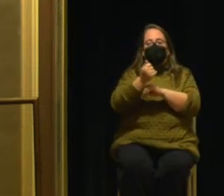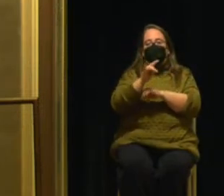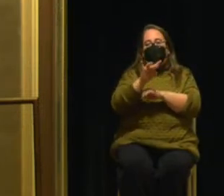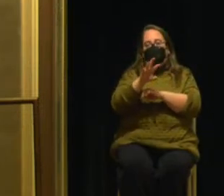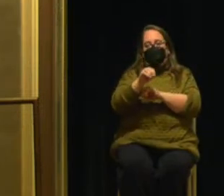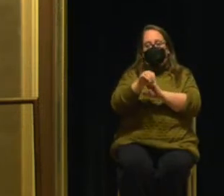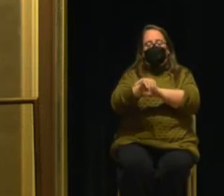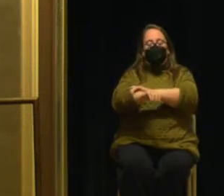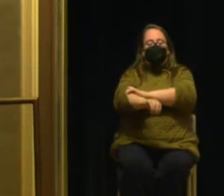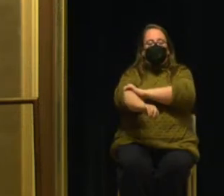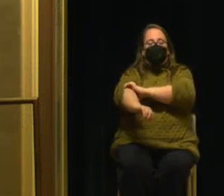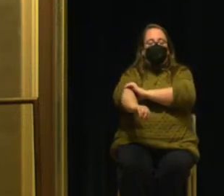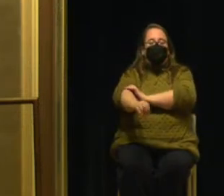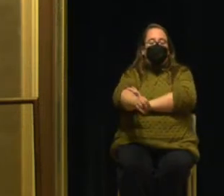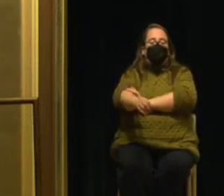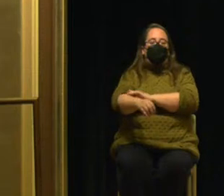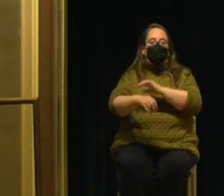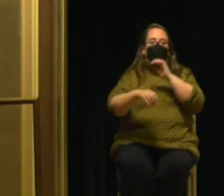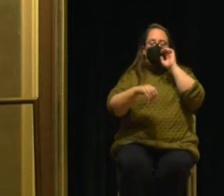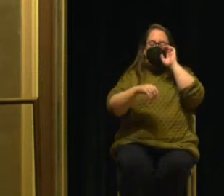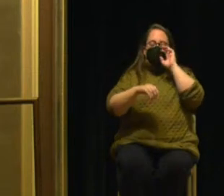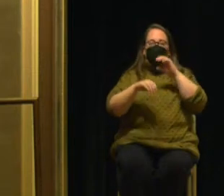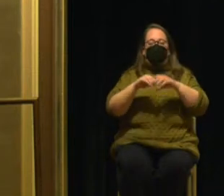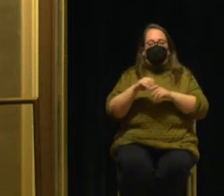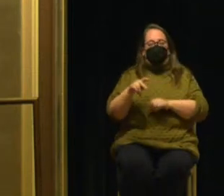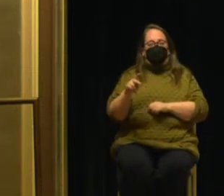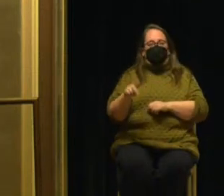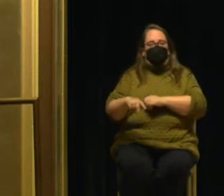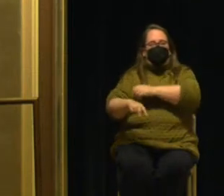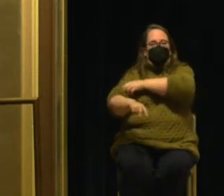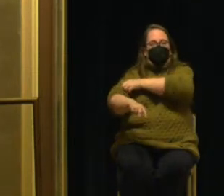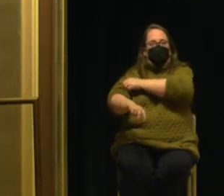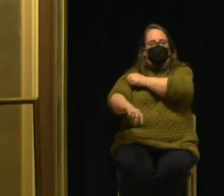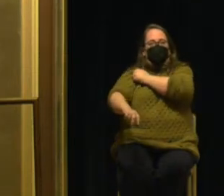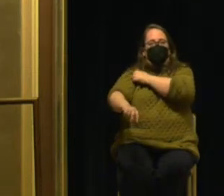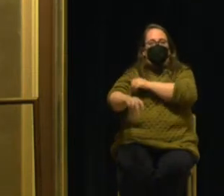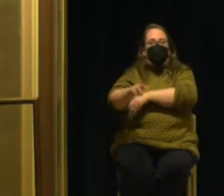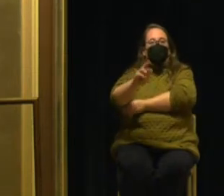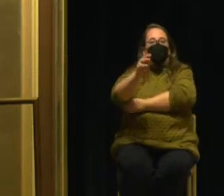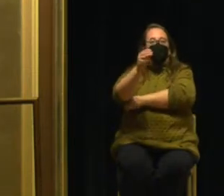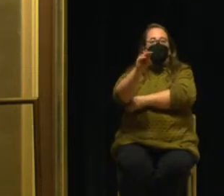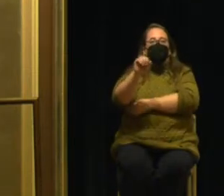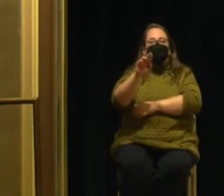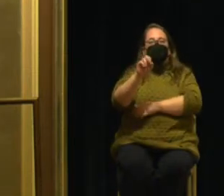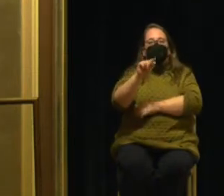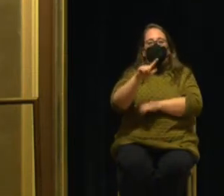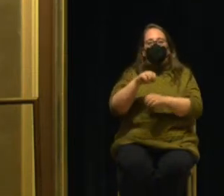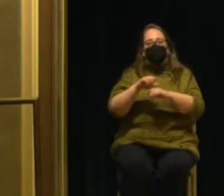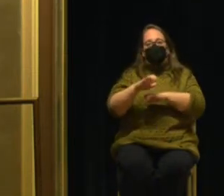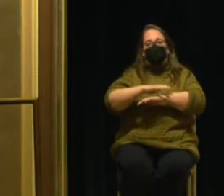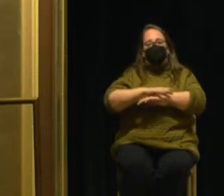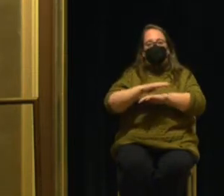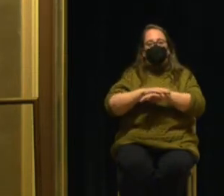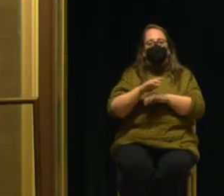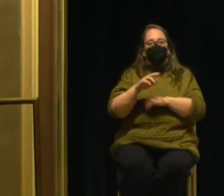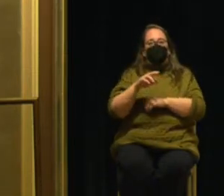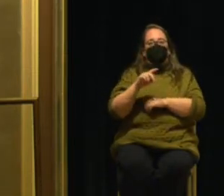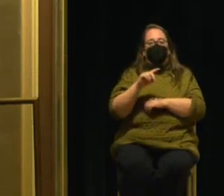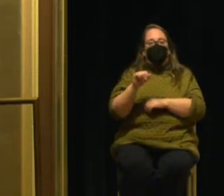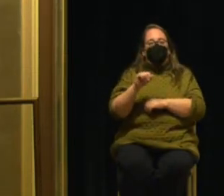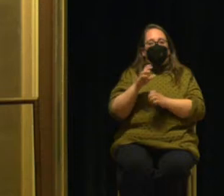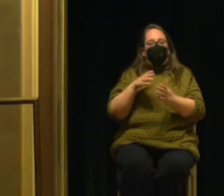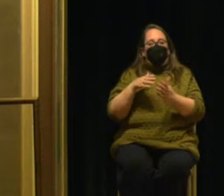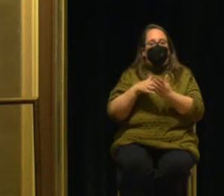1850, in Philadelphia. William Still is seated at his desk in the Pennsylvania Anti-Slavery